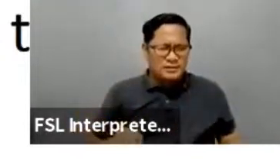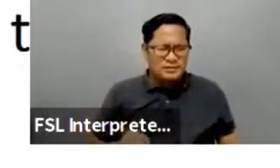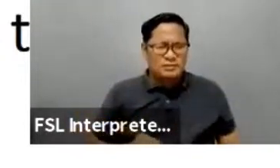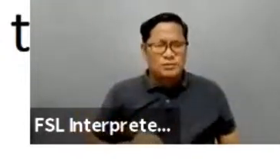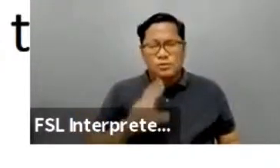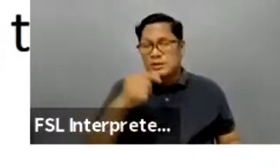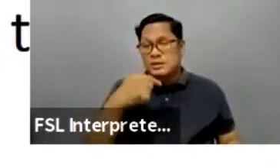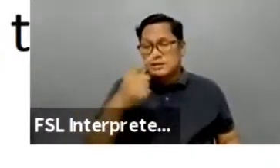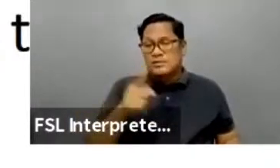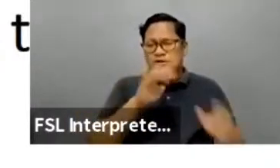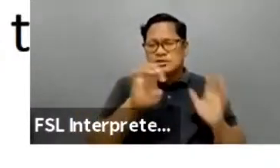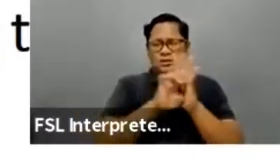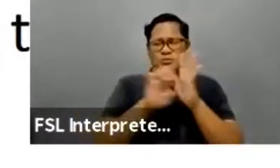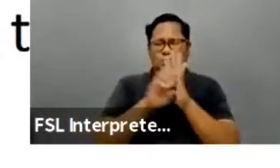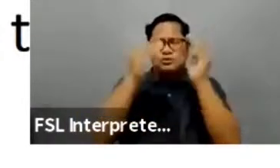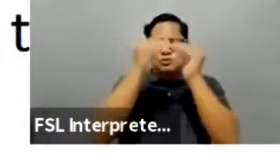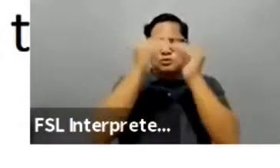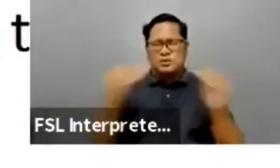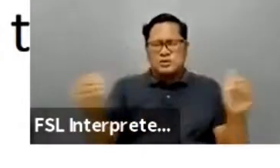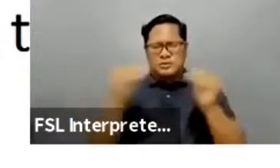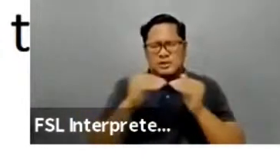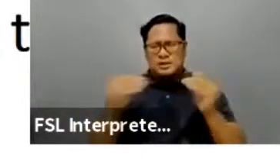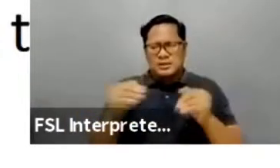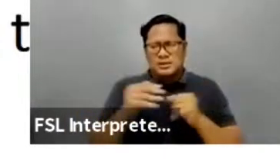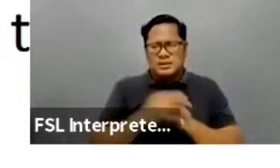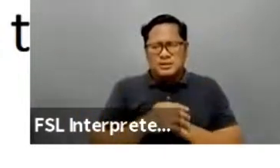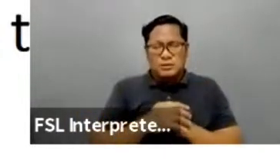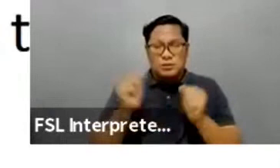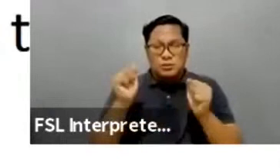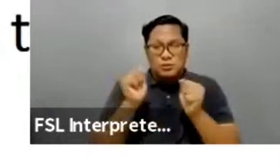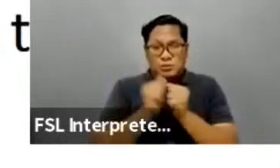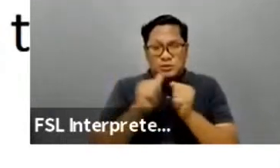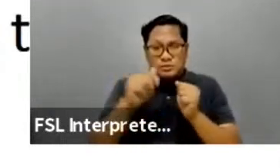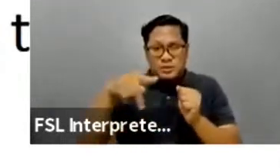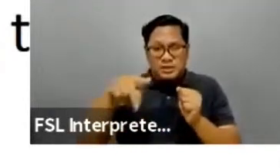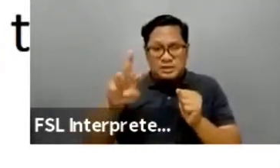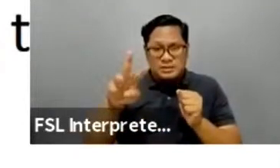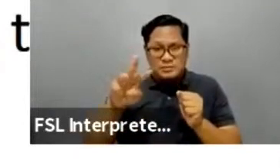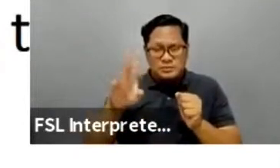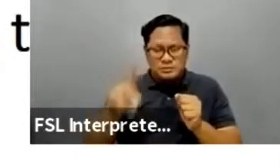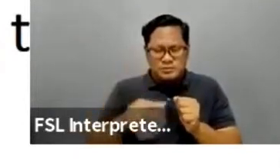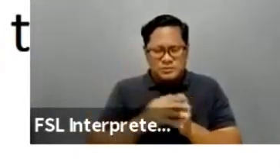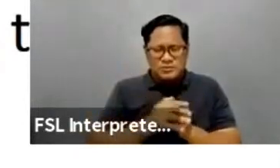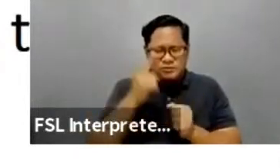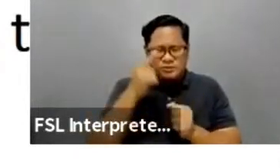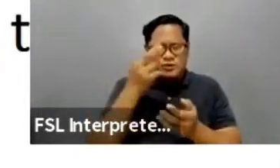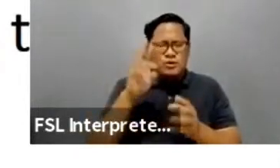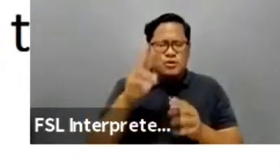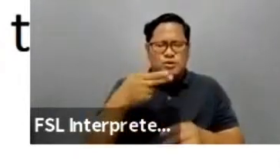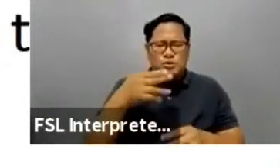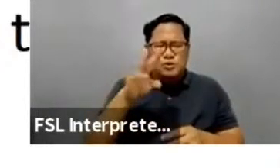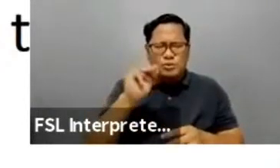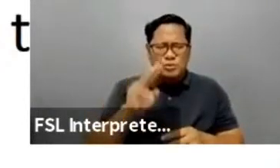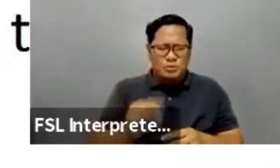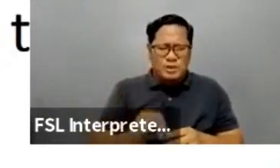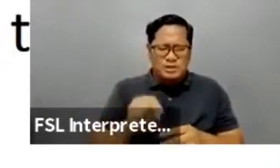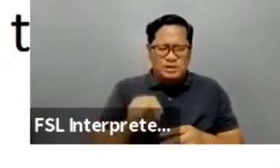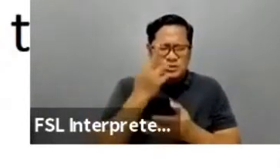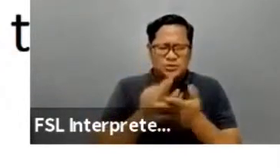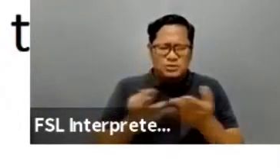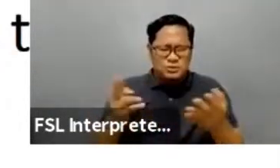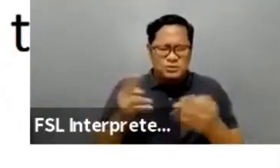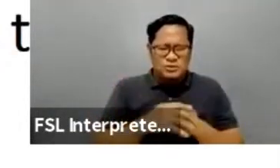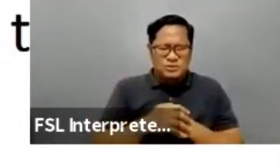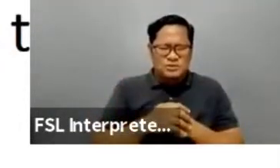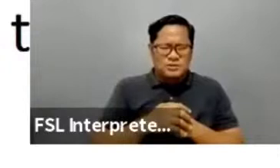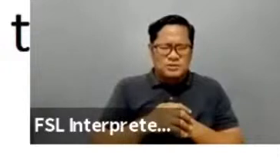emphasizing equity and social accountability. Eto, for human resources, how can you recruit